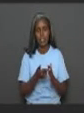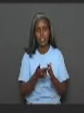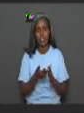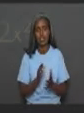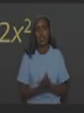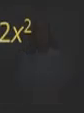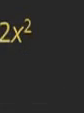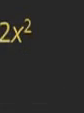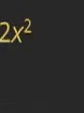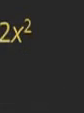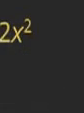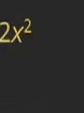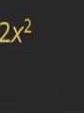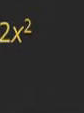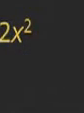Begin.